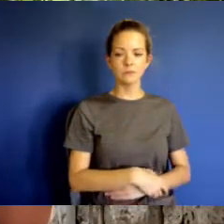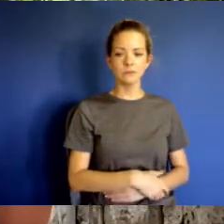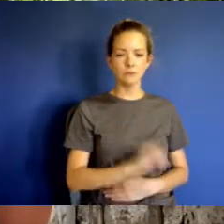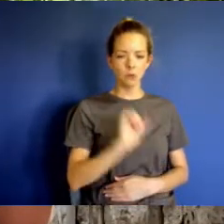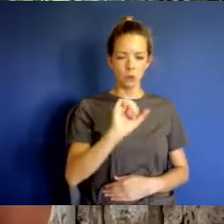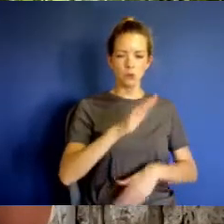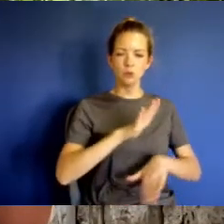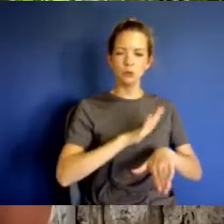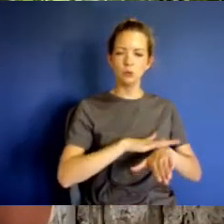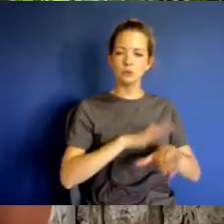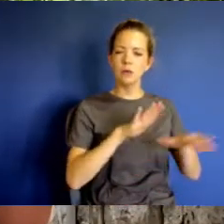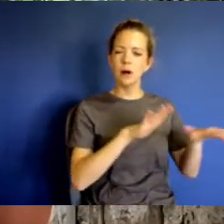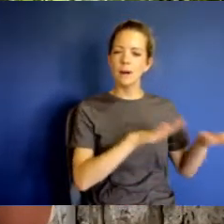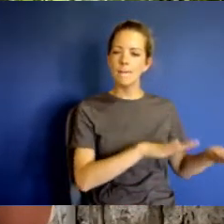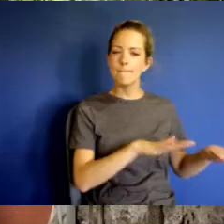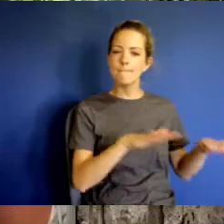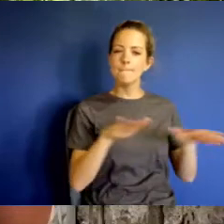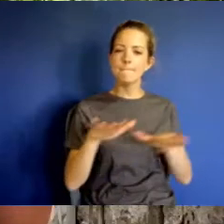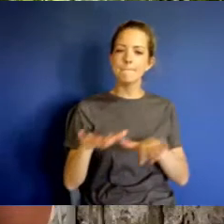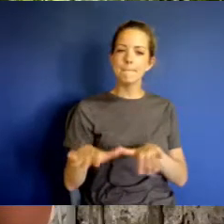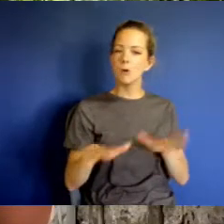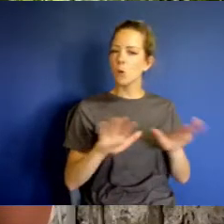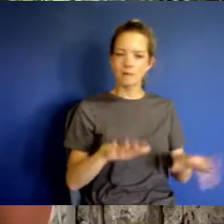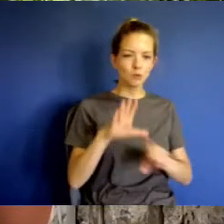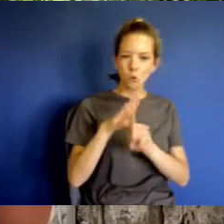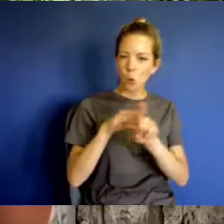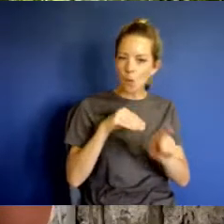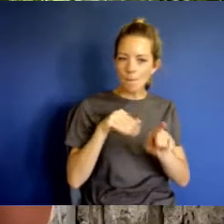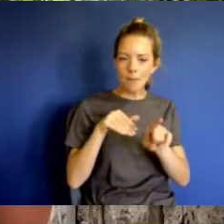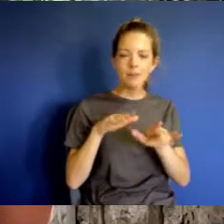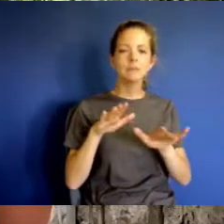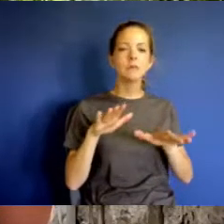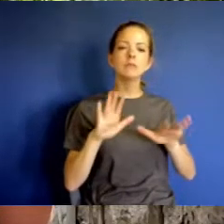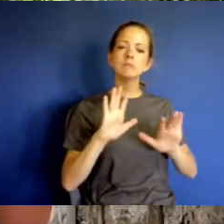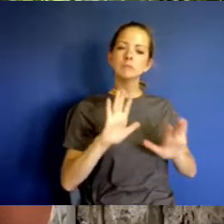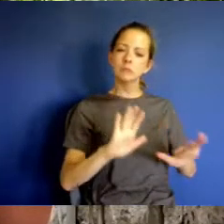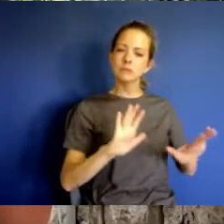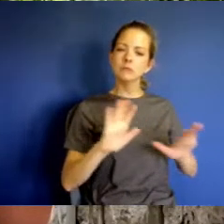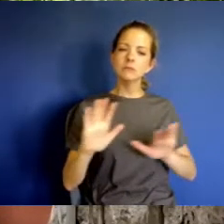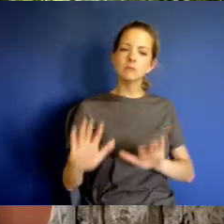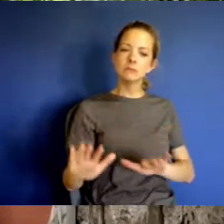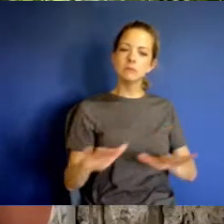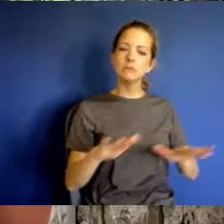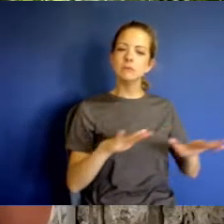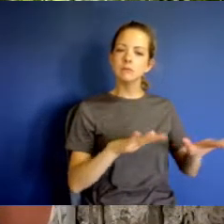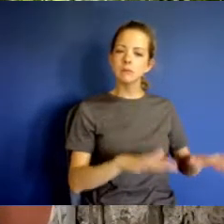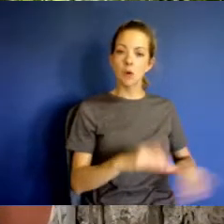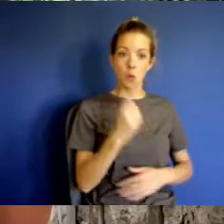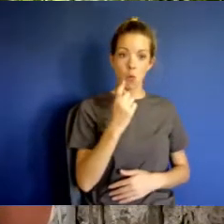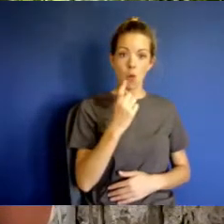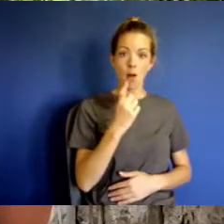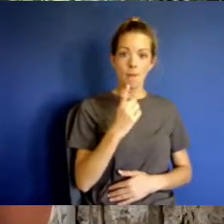Good. Just in your own time with your own breath.